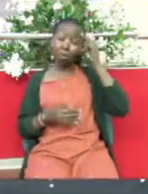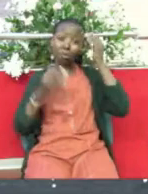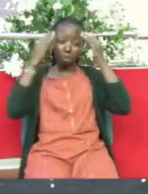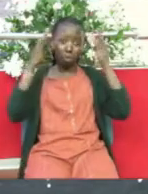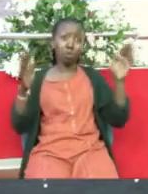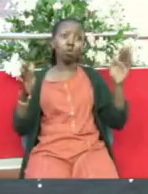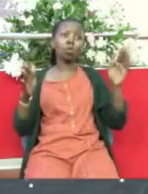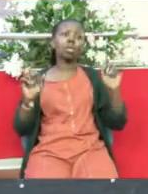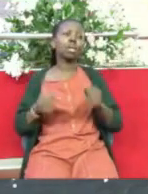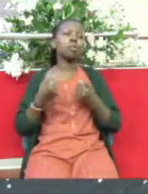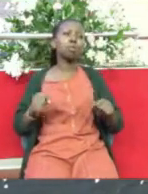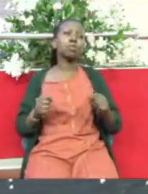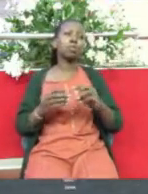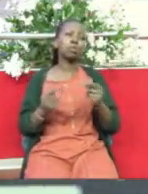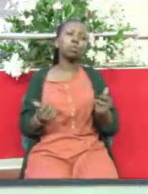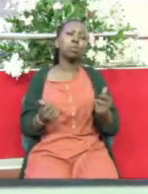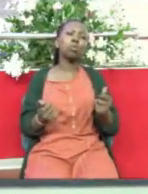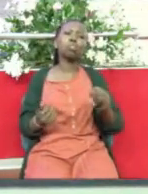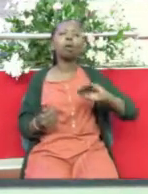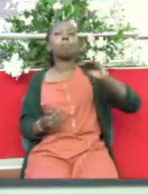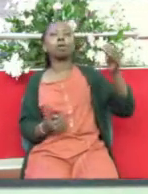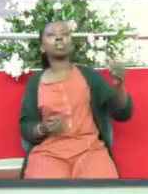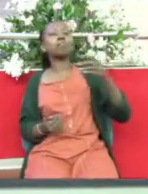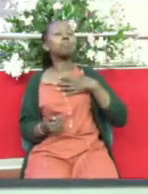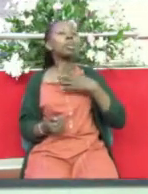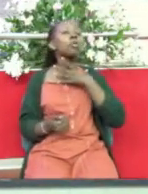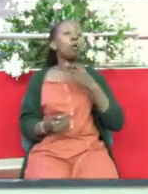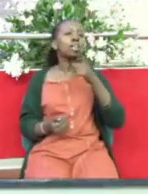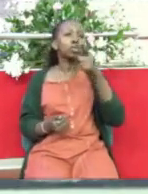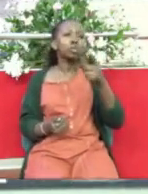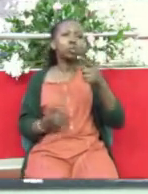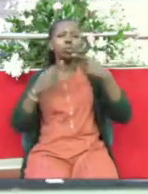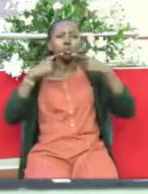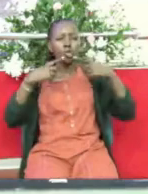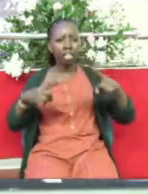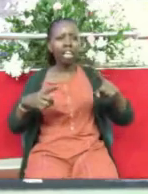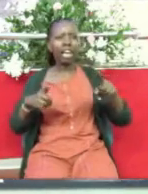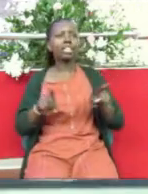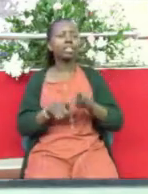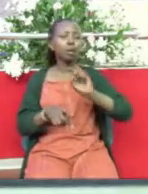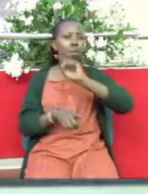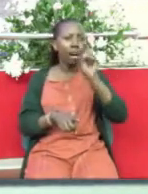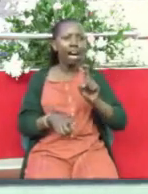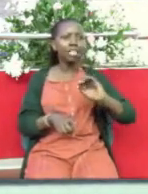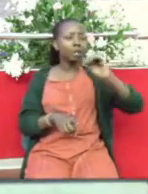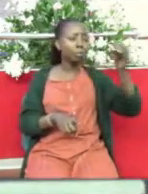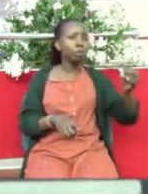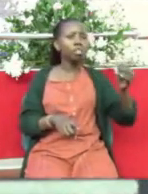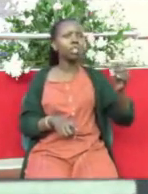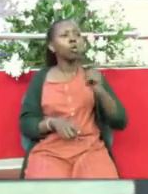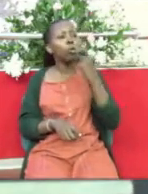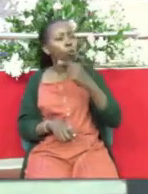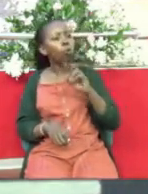I want someone to arise in their hearts and decree and declare and begin asking a question. Who are you, mountain? Can